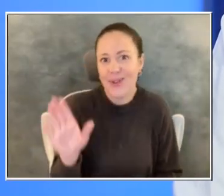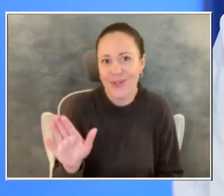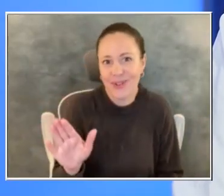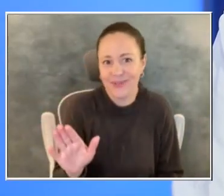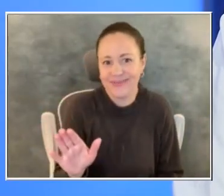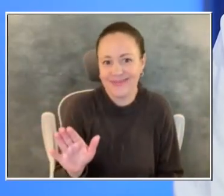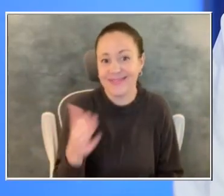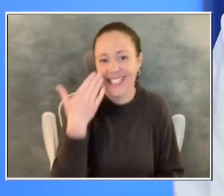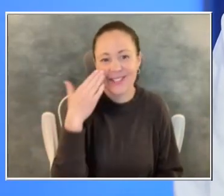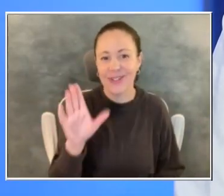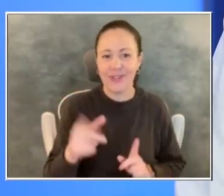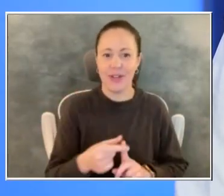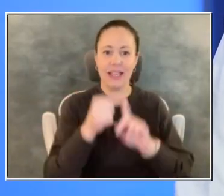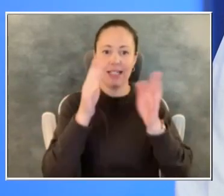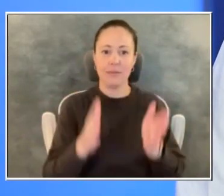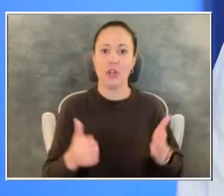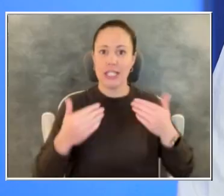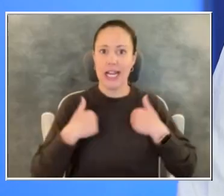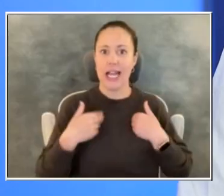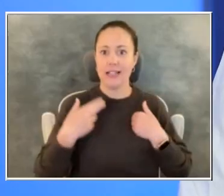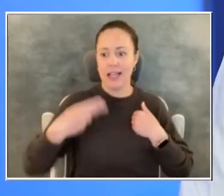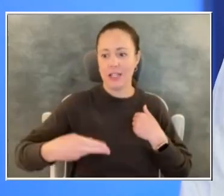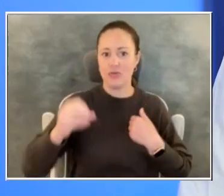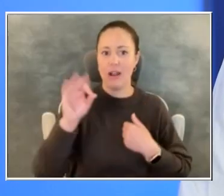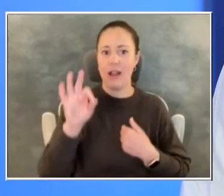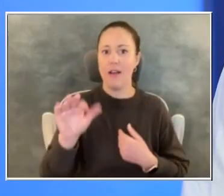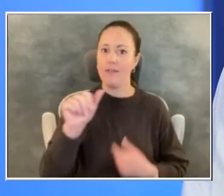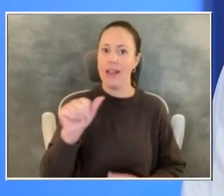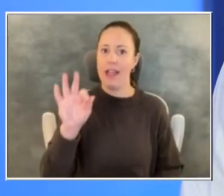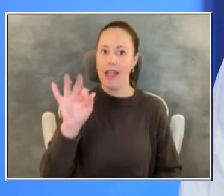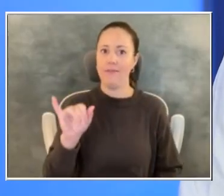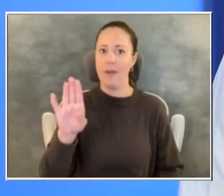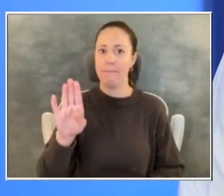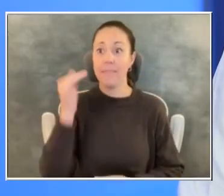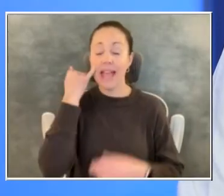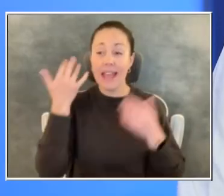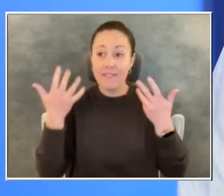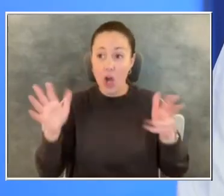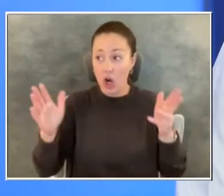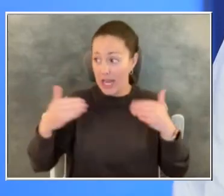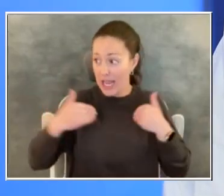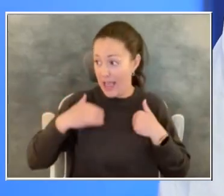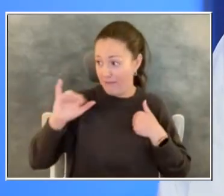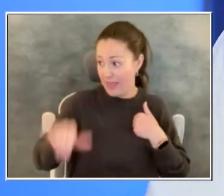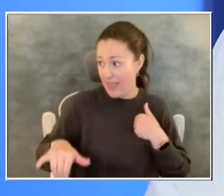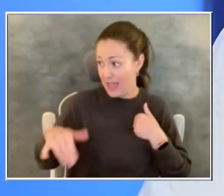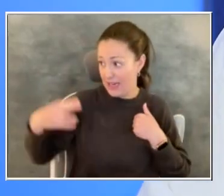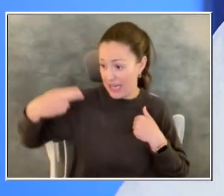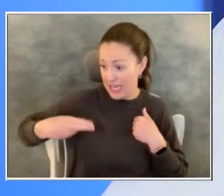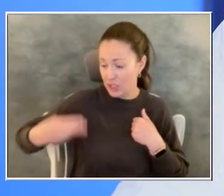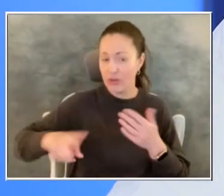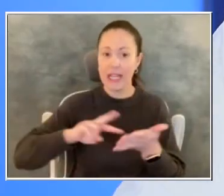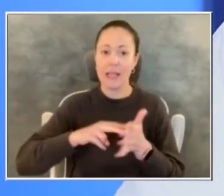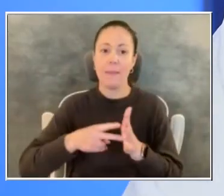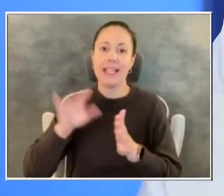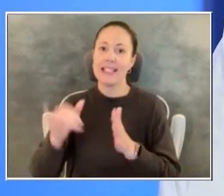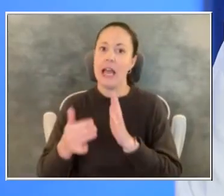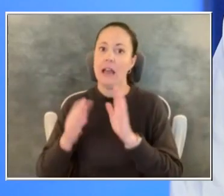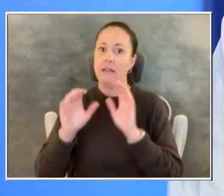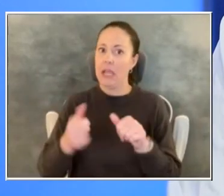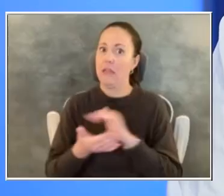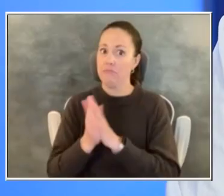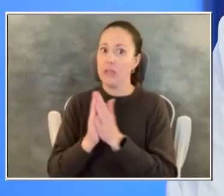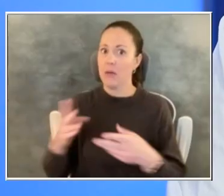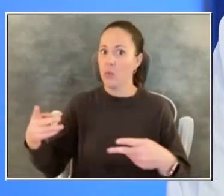has a history of atrial fibrillation, if they already have that, then they can be that can be exacerbated. It could be made worse.